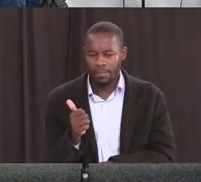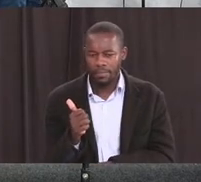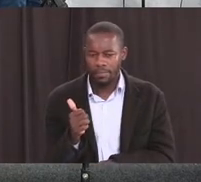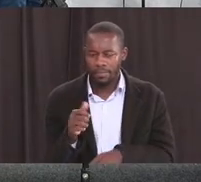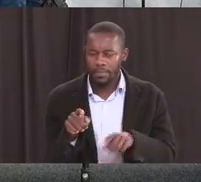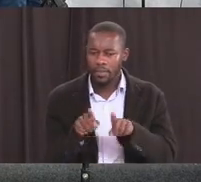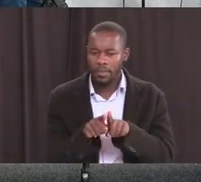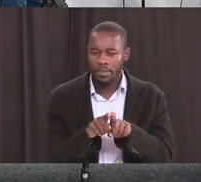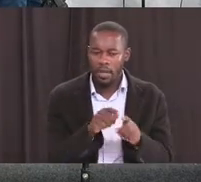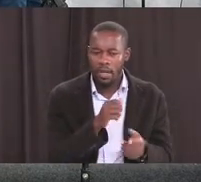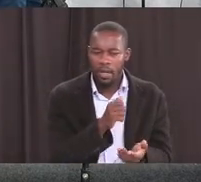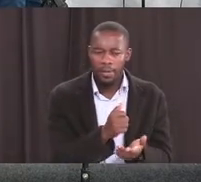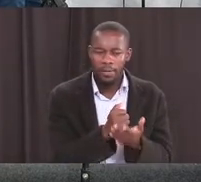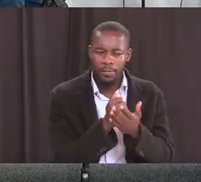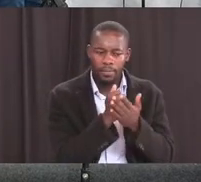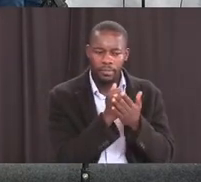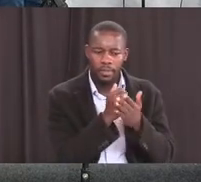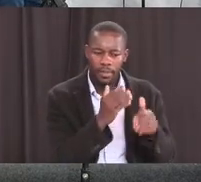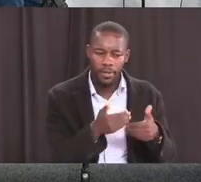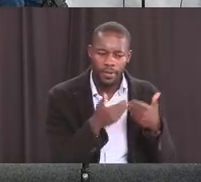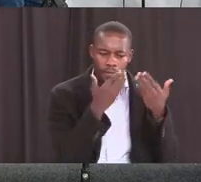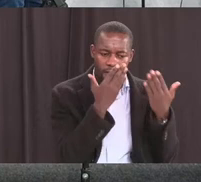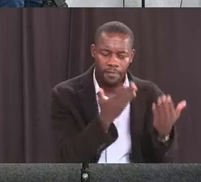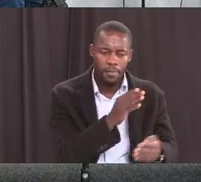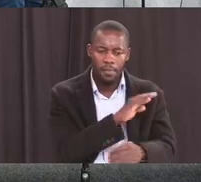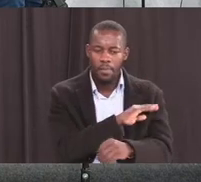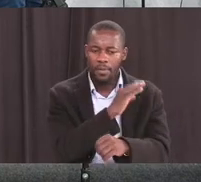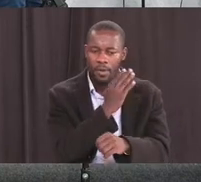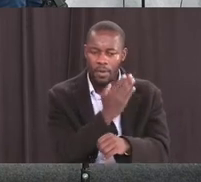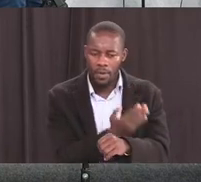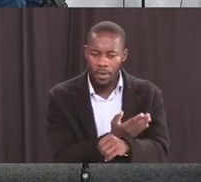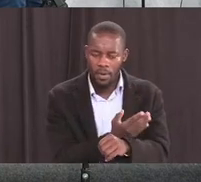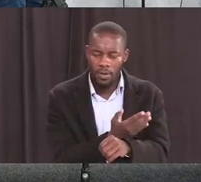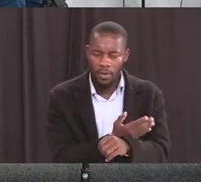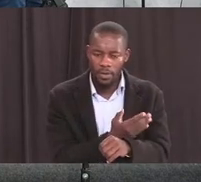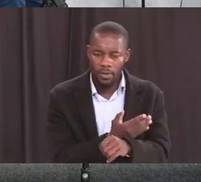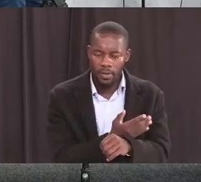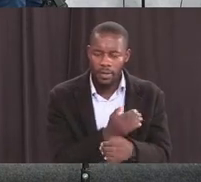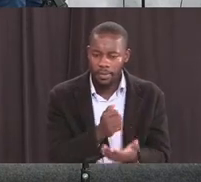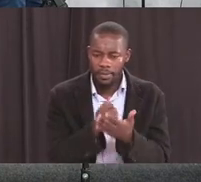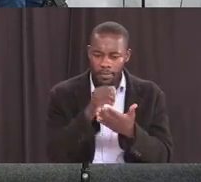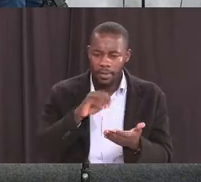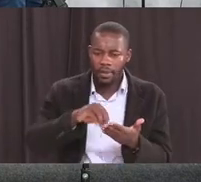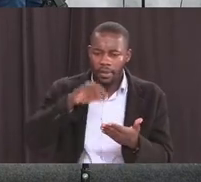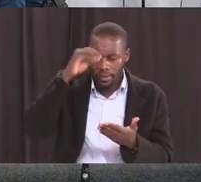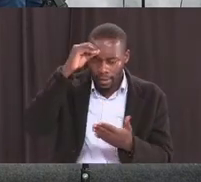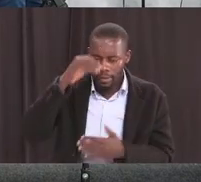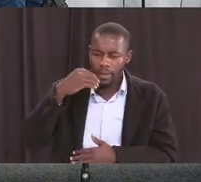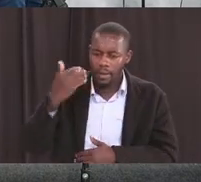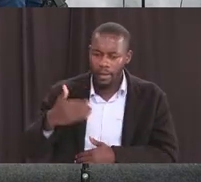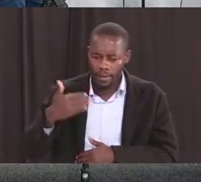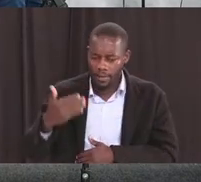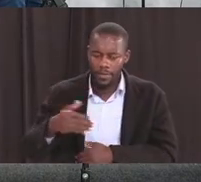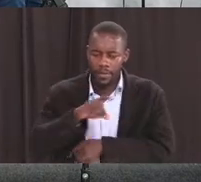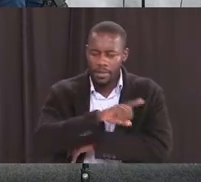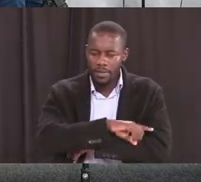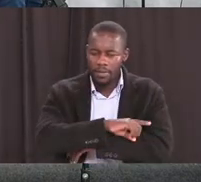that we can find strength. It's in you alone that we can be free,